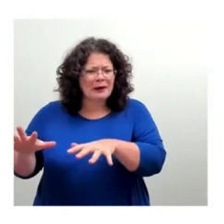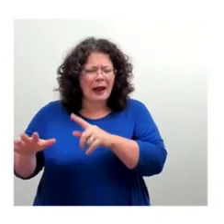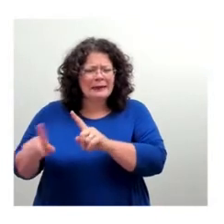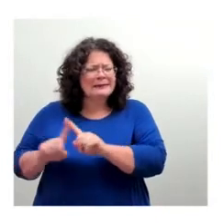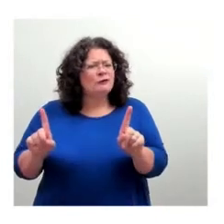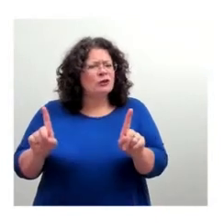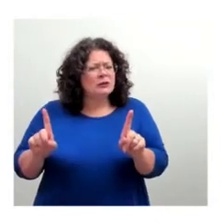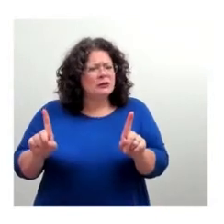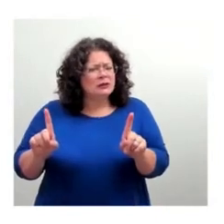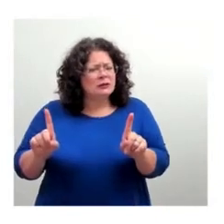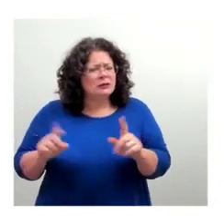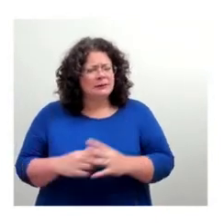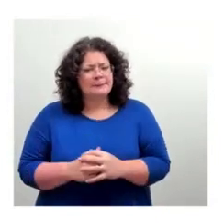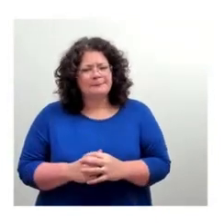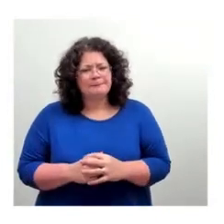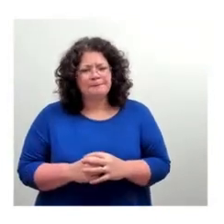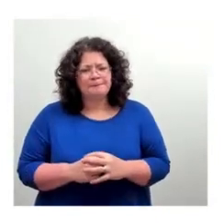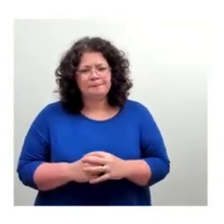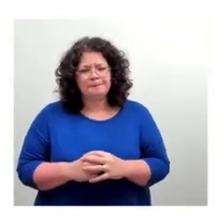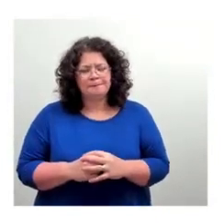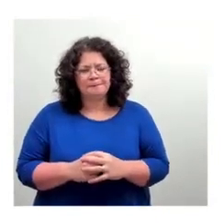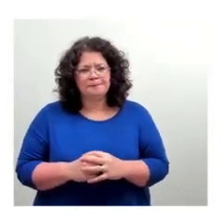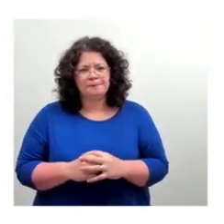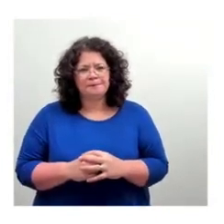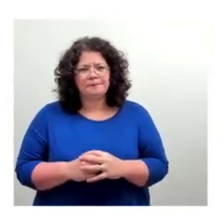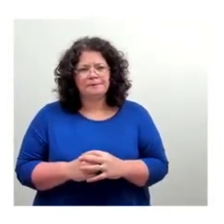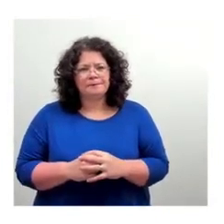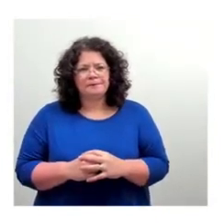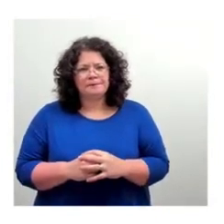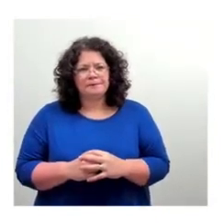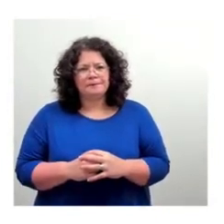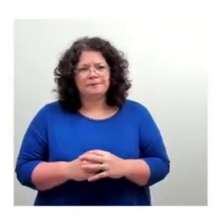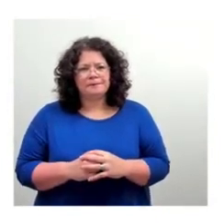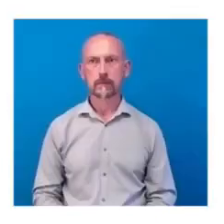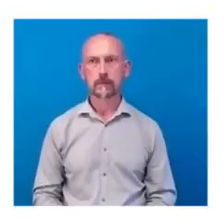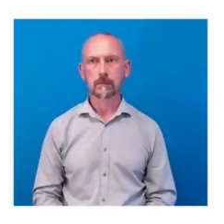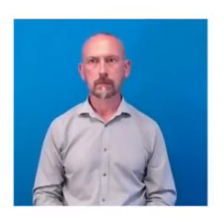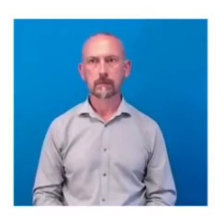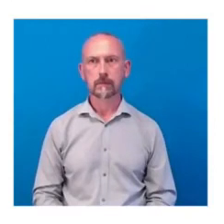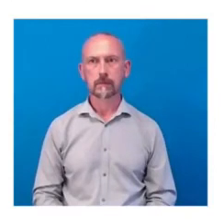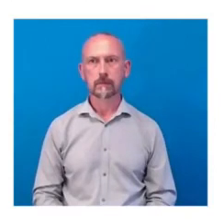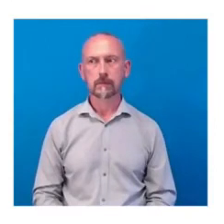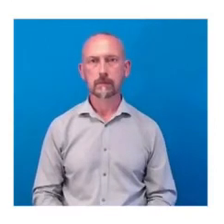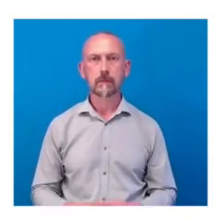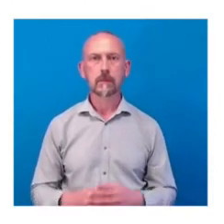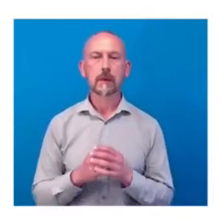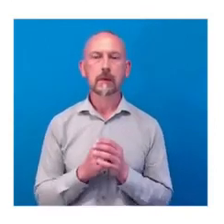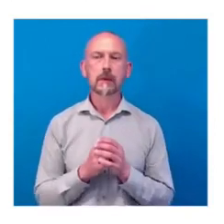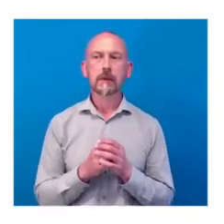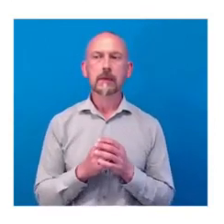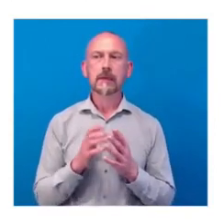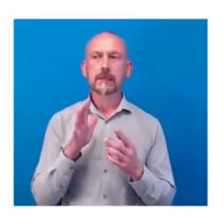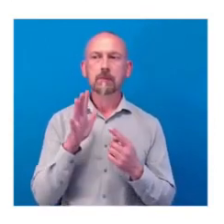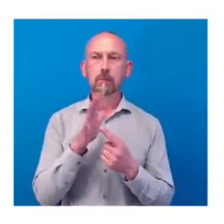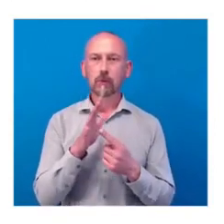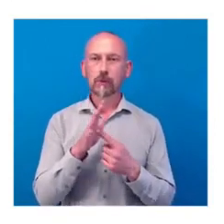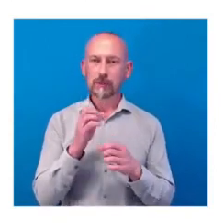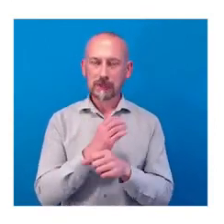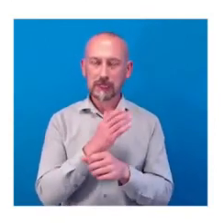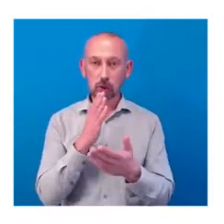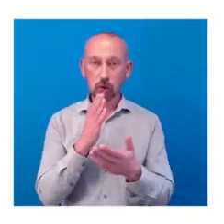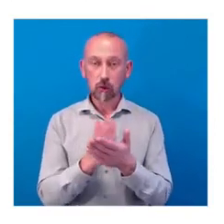think, yeah, it's important to say, you know, that you have to draw the lines to where you can compare